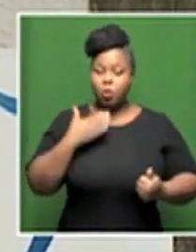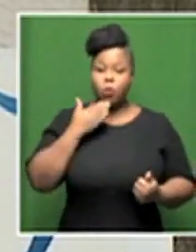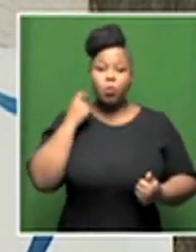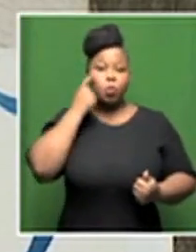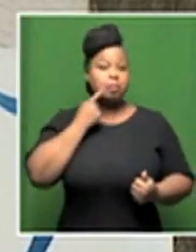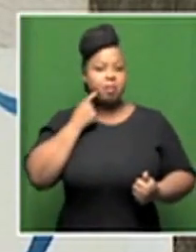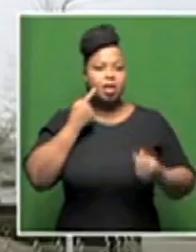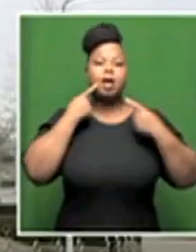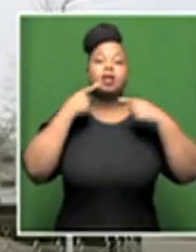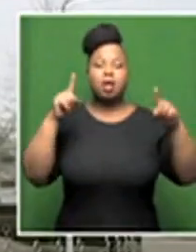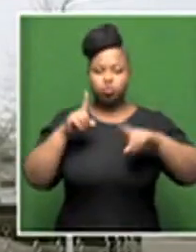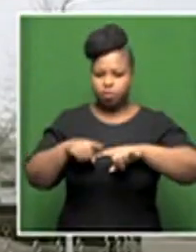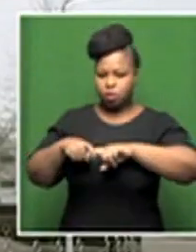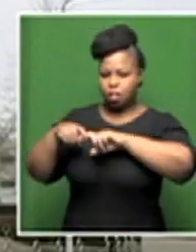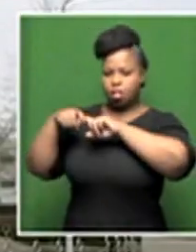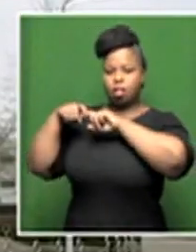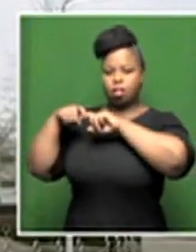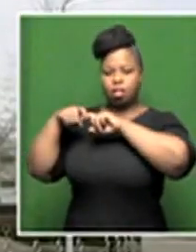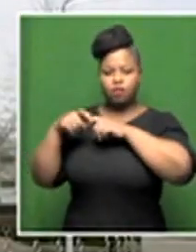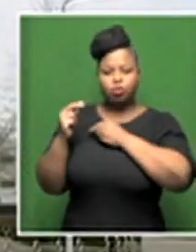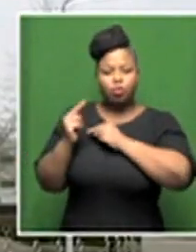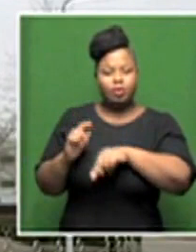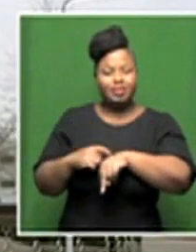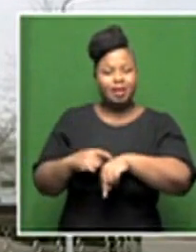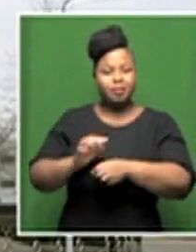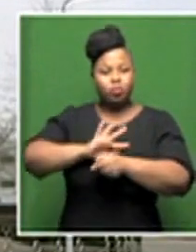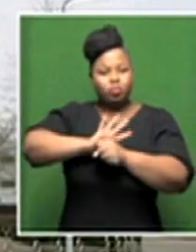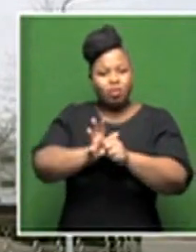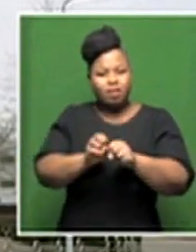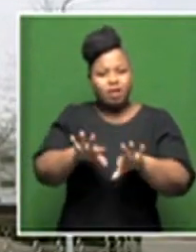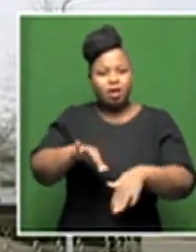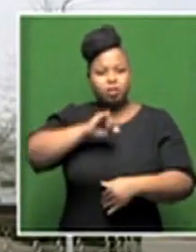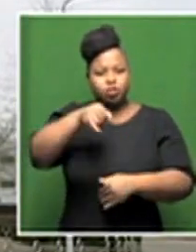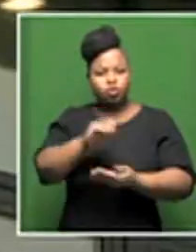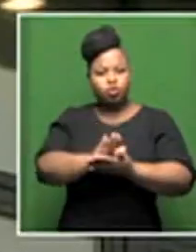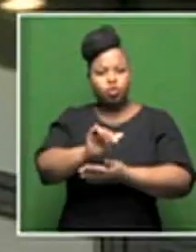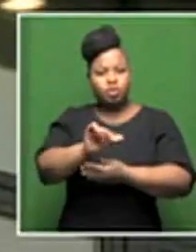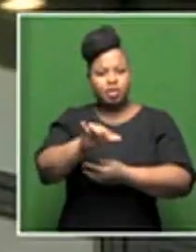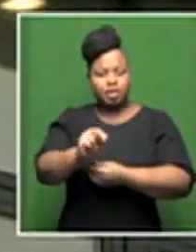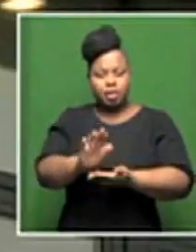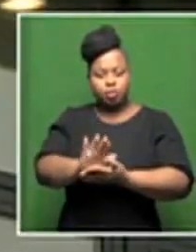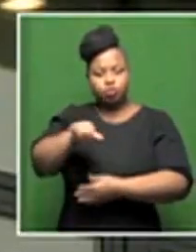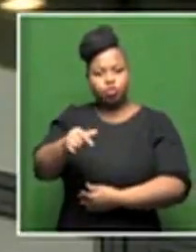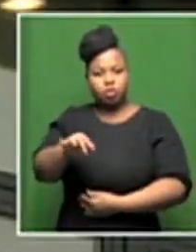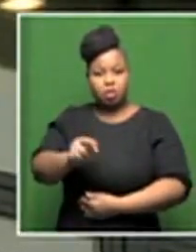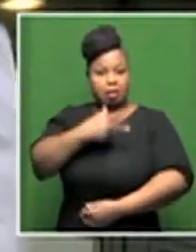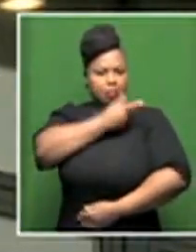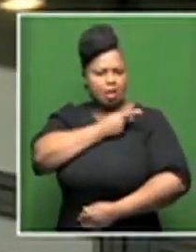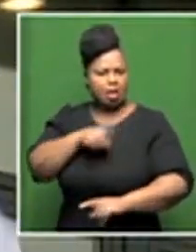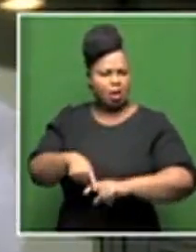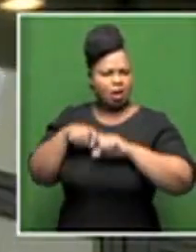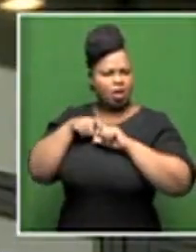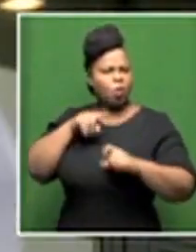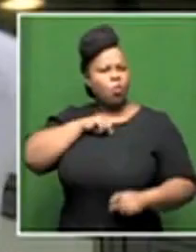Mullen Mckay announced the temporary pause of the COVID-19 Johnson & Johnson vaccine rollout. This follows